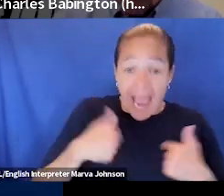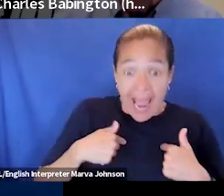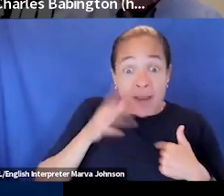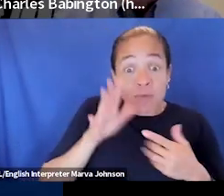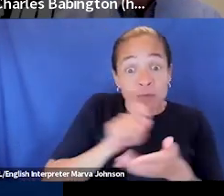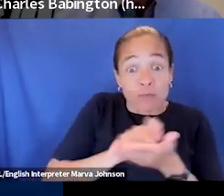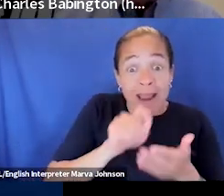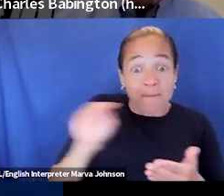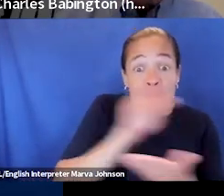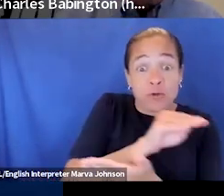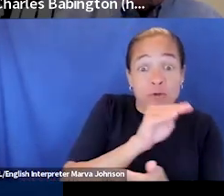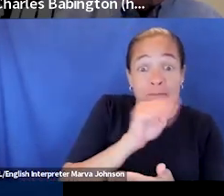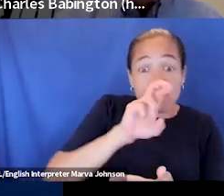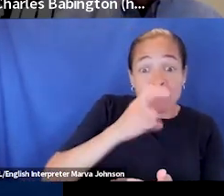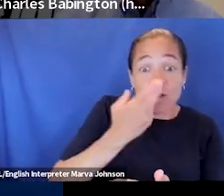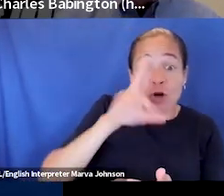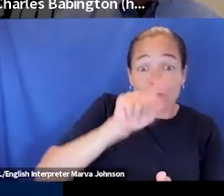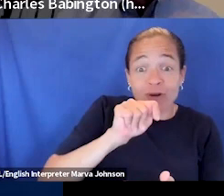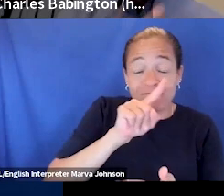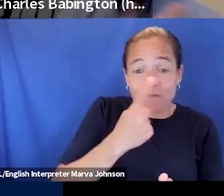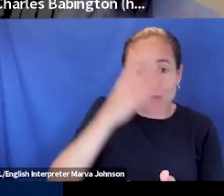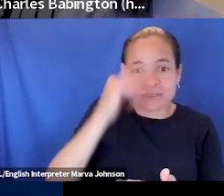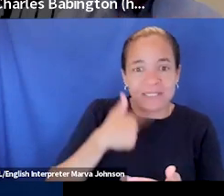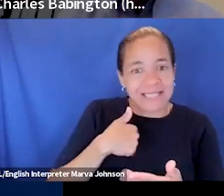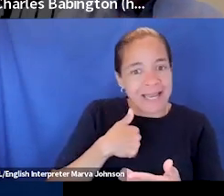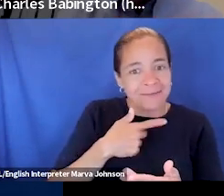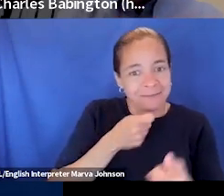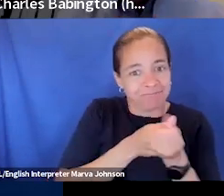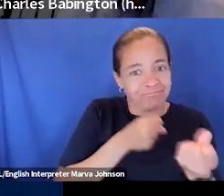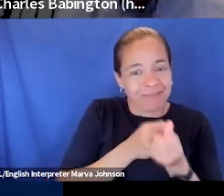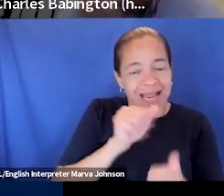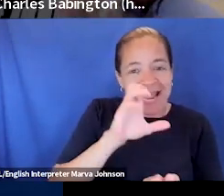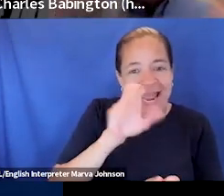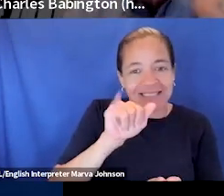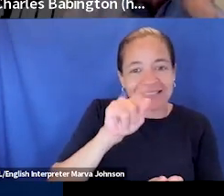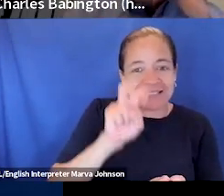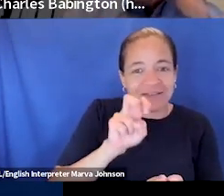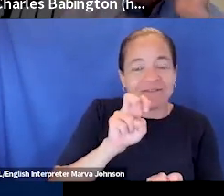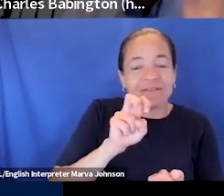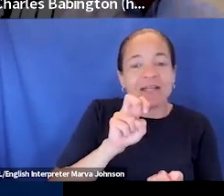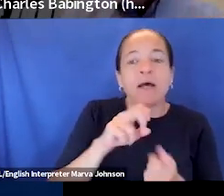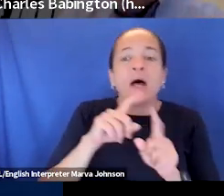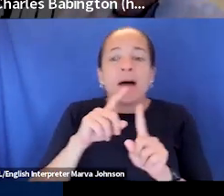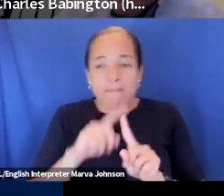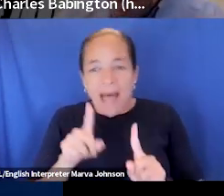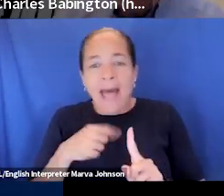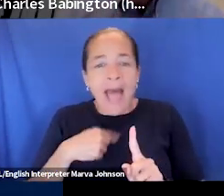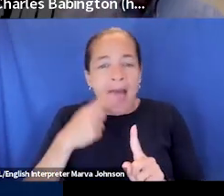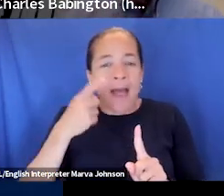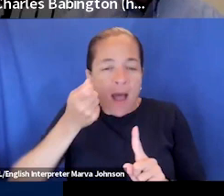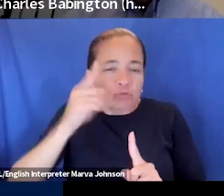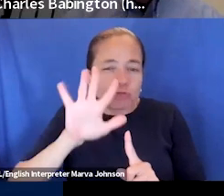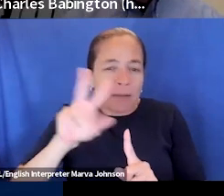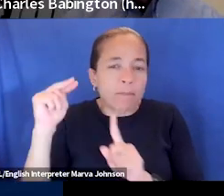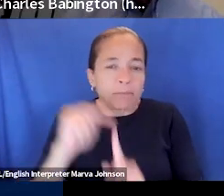active voice. But I could see where, because what you're really trying to emphasize is this big effect that it had, maybe that